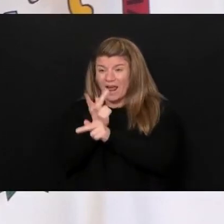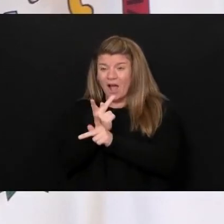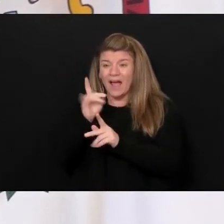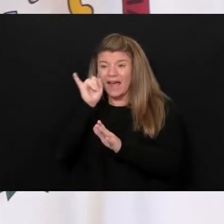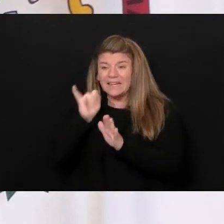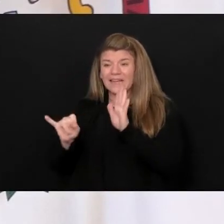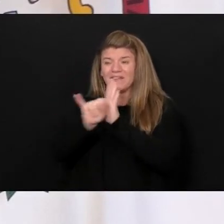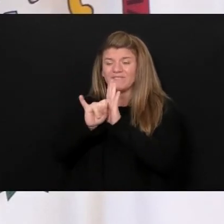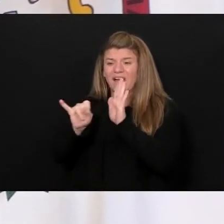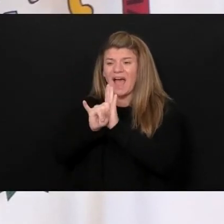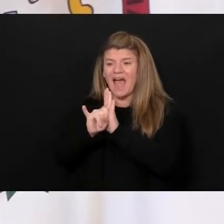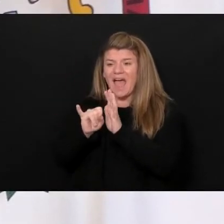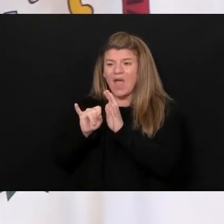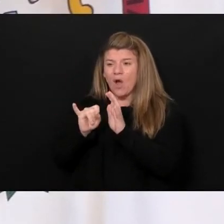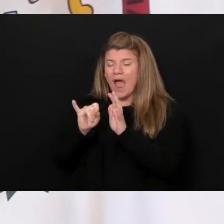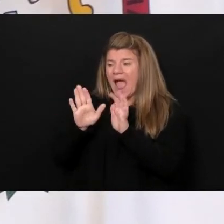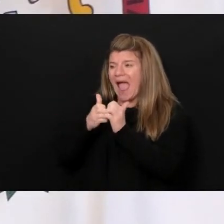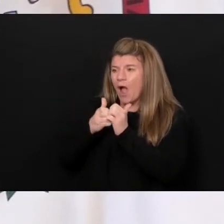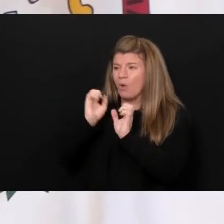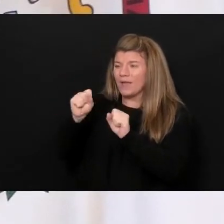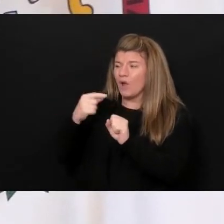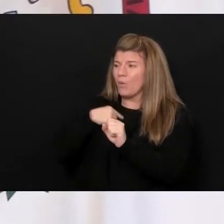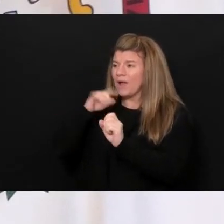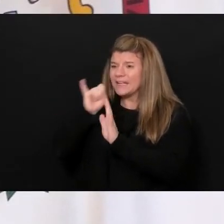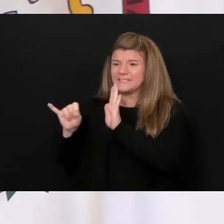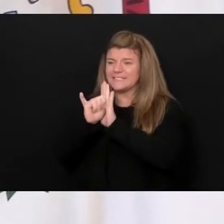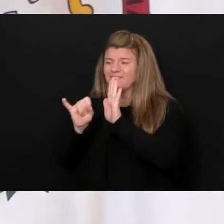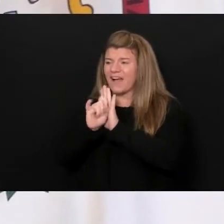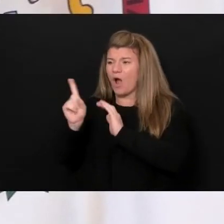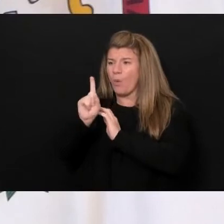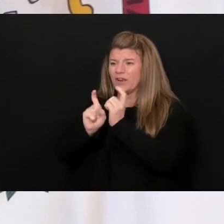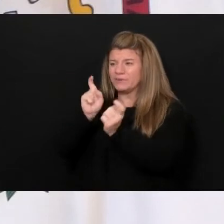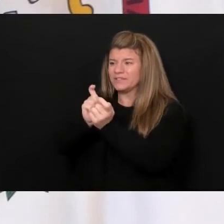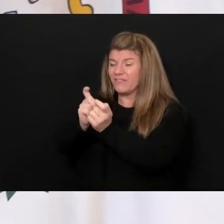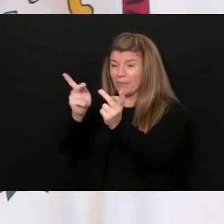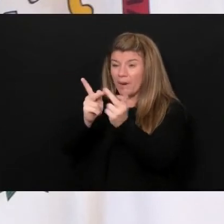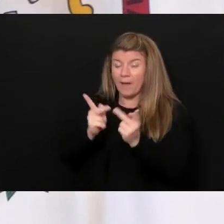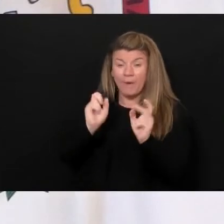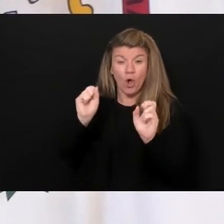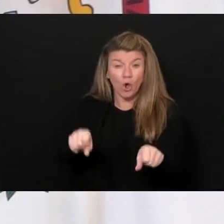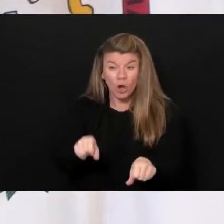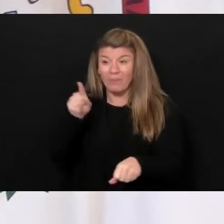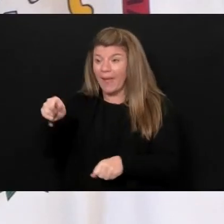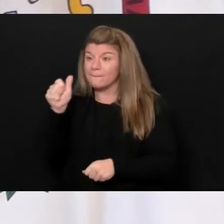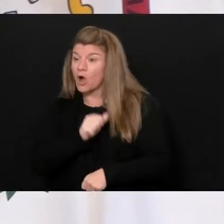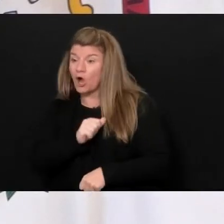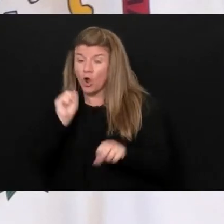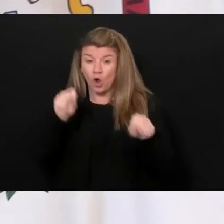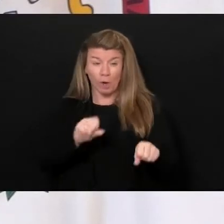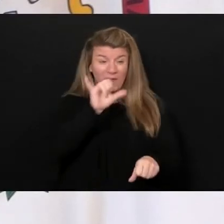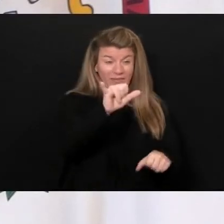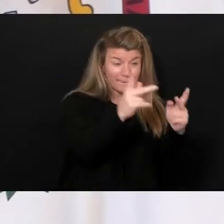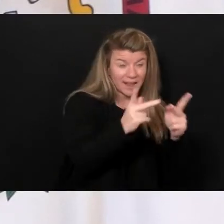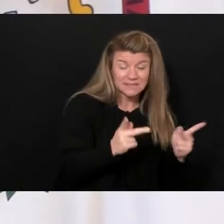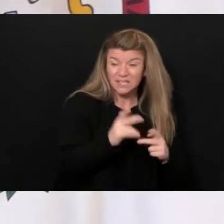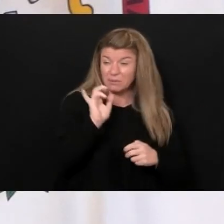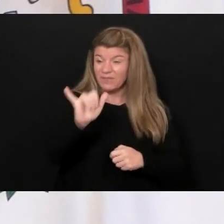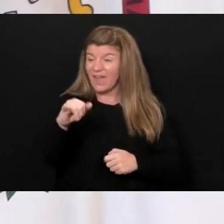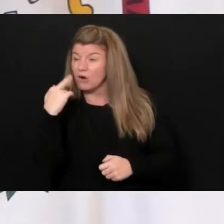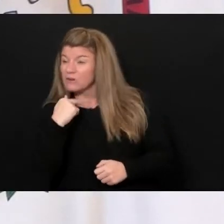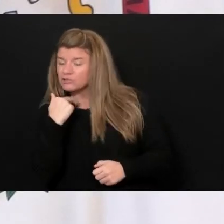that's coming from our bars, or what can we identify that's coming from a specific place? And you really can't.